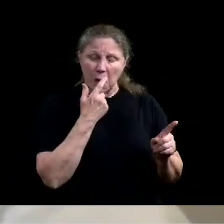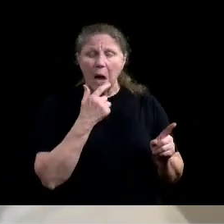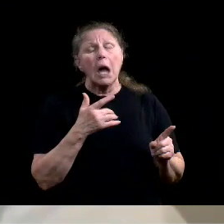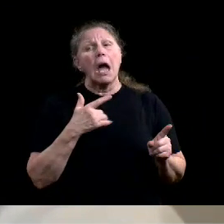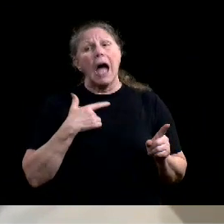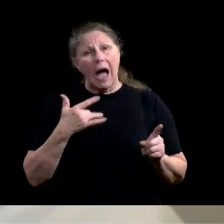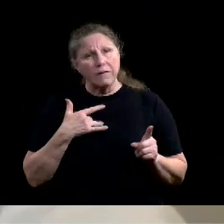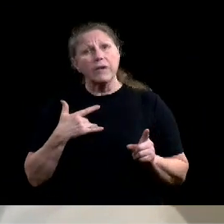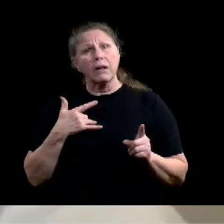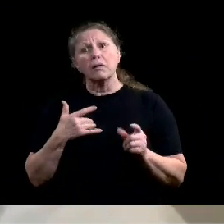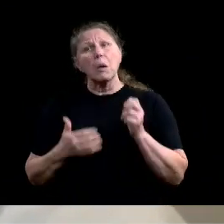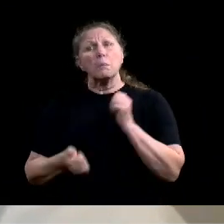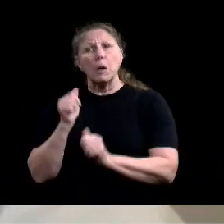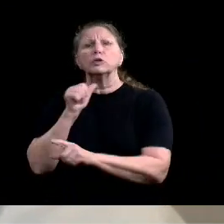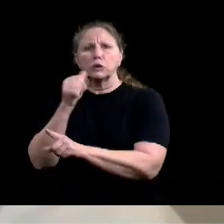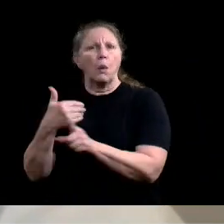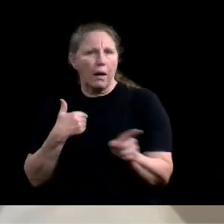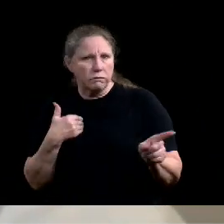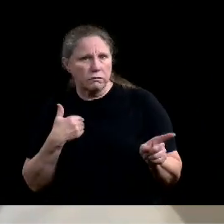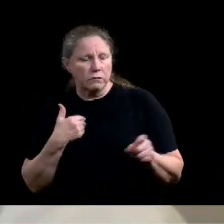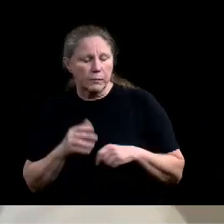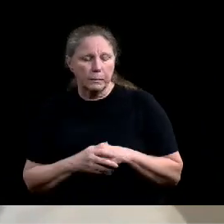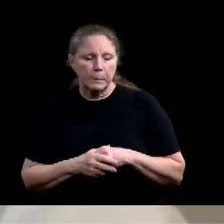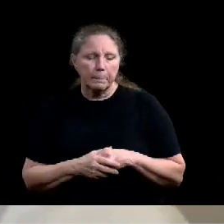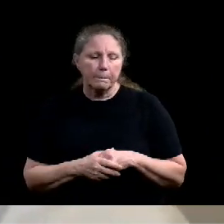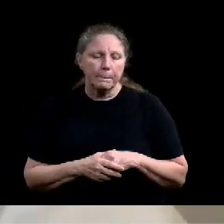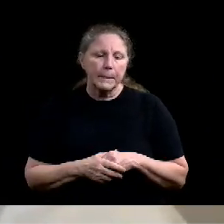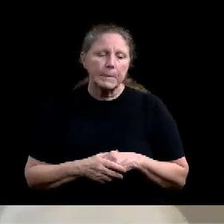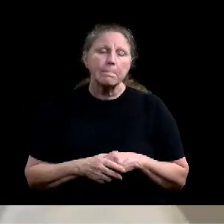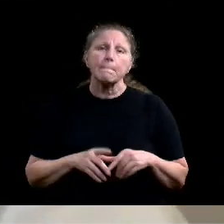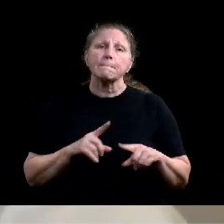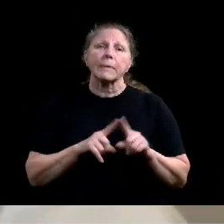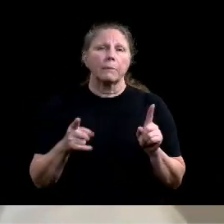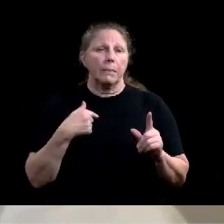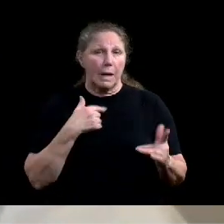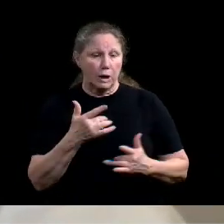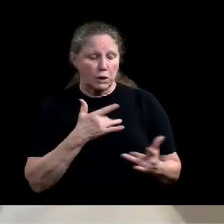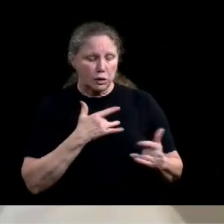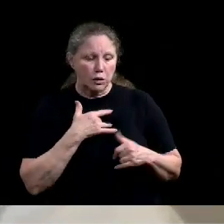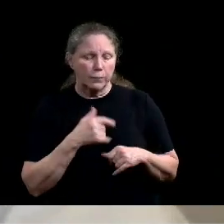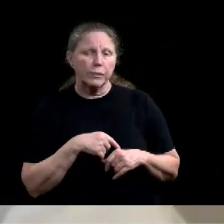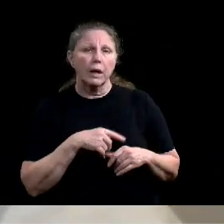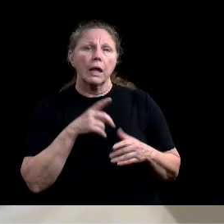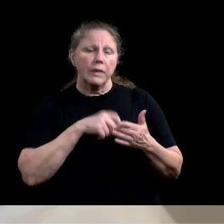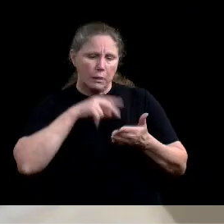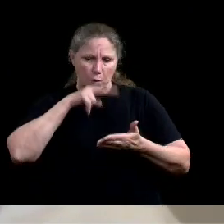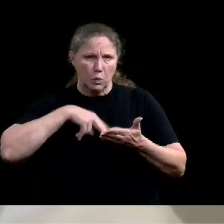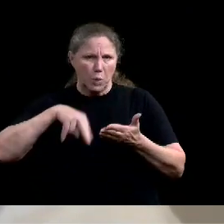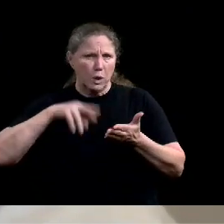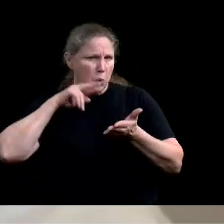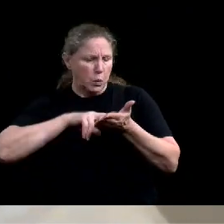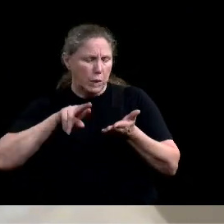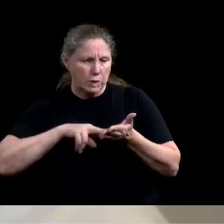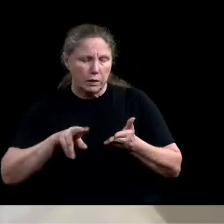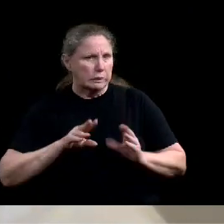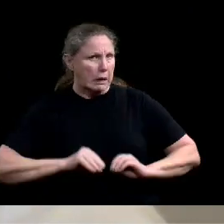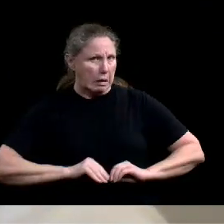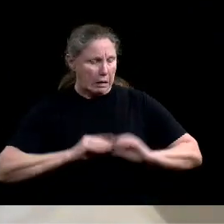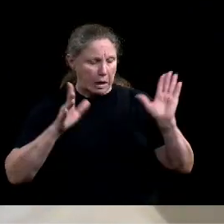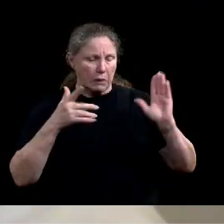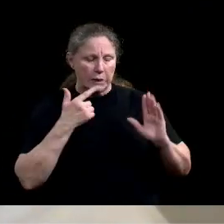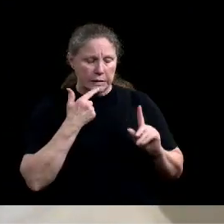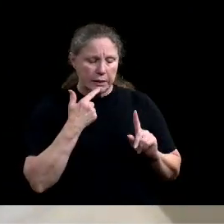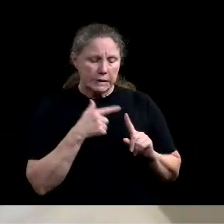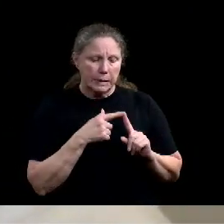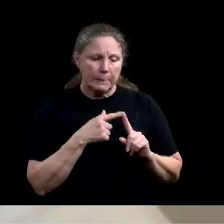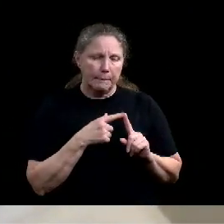literature that has come out that's been fairly clear that particularly in young adults